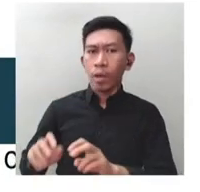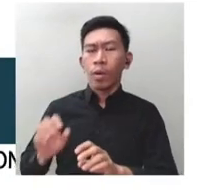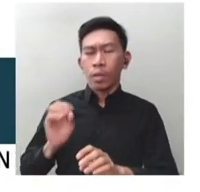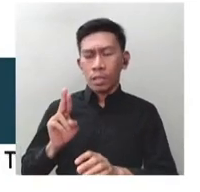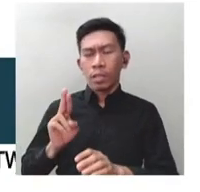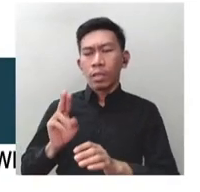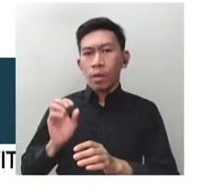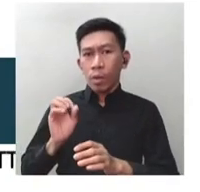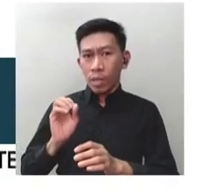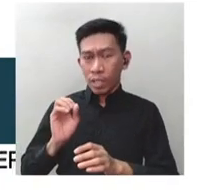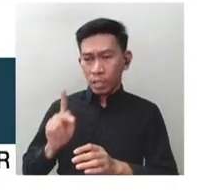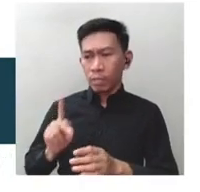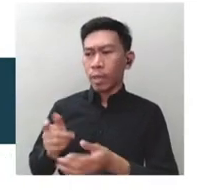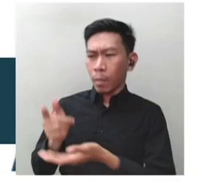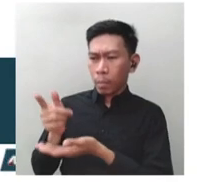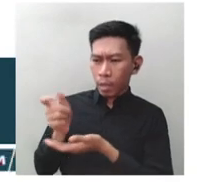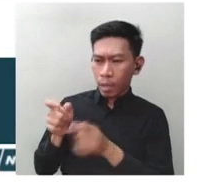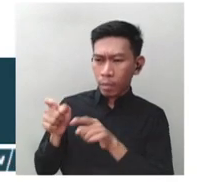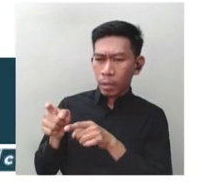in the waters.